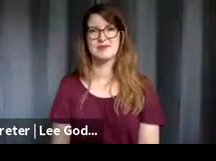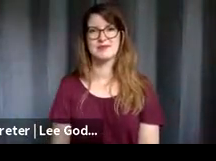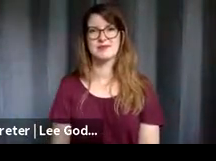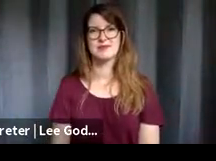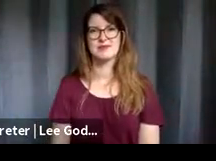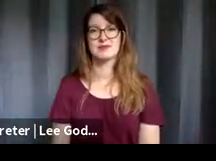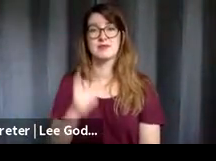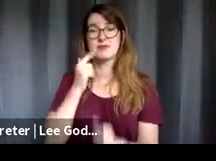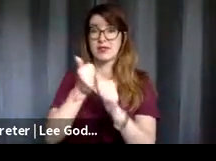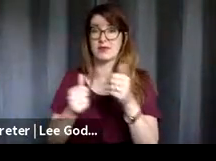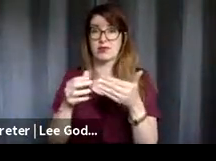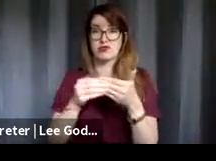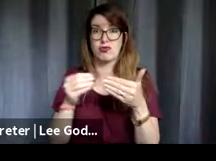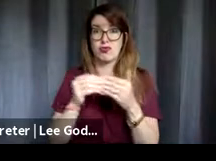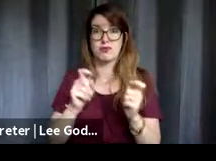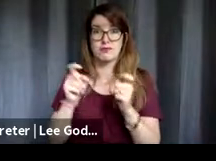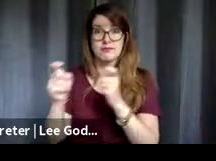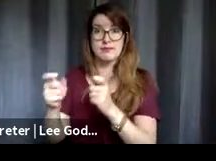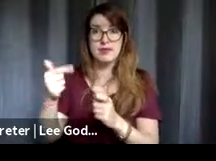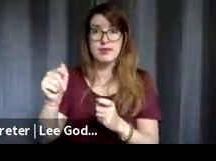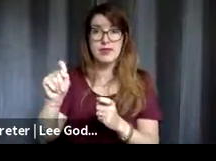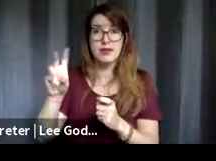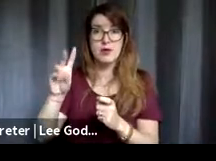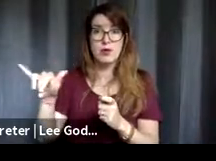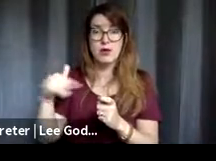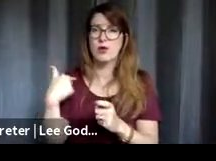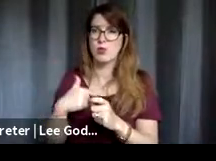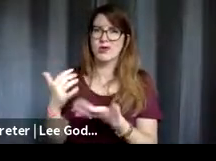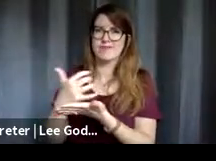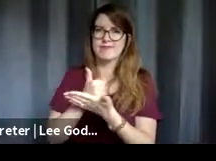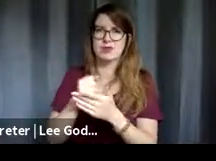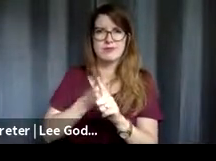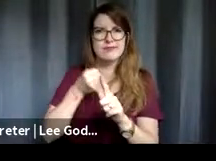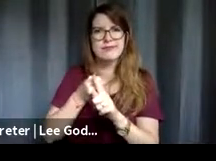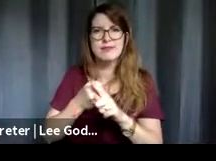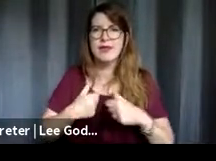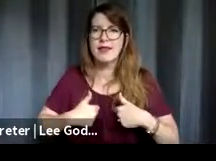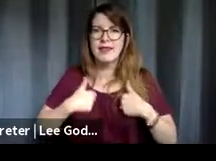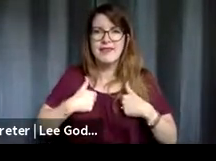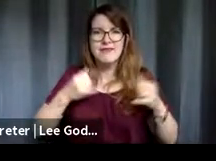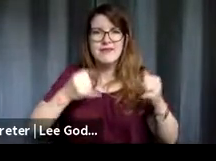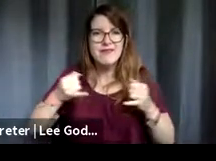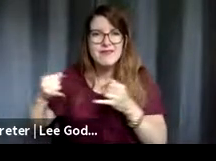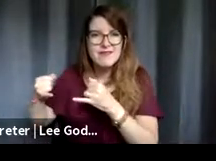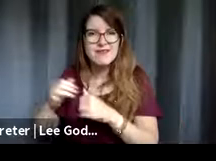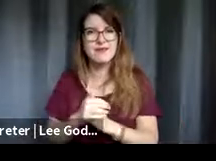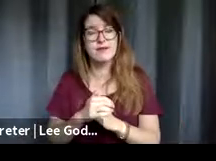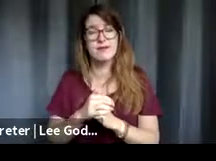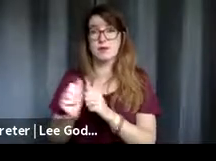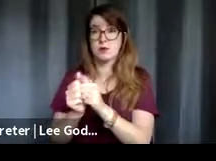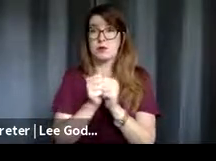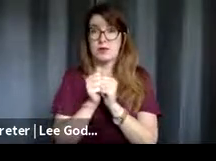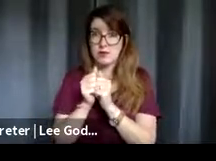for every dollar that is given at Gateway, we are making a difference, life by life.